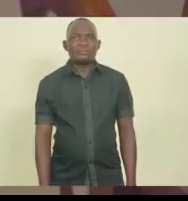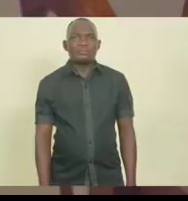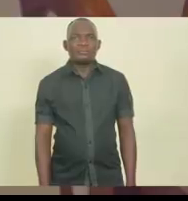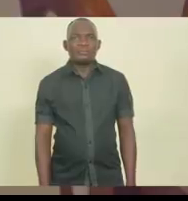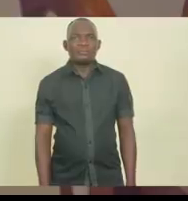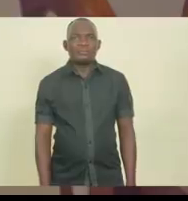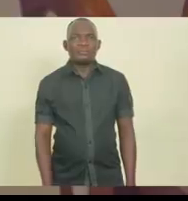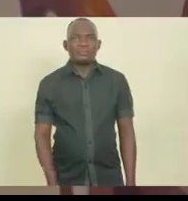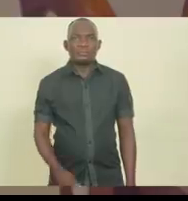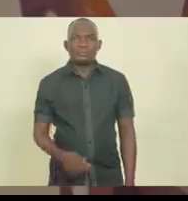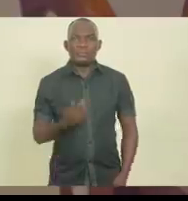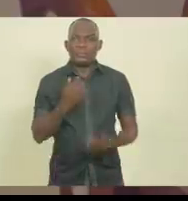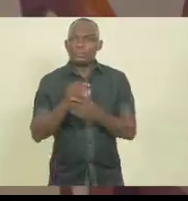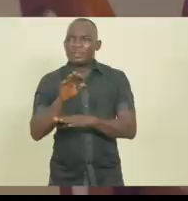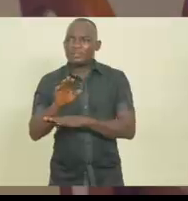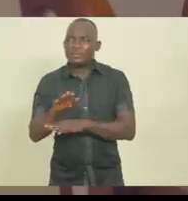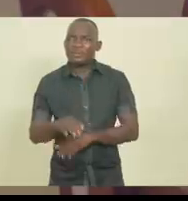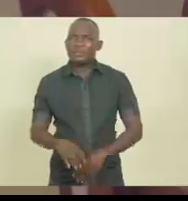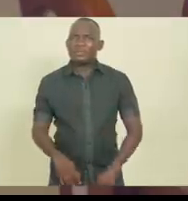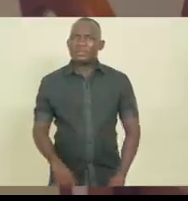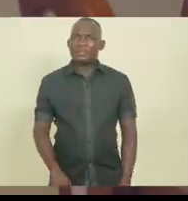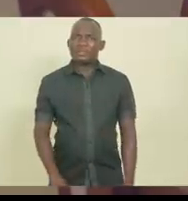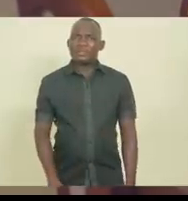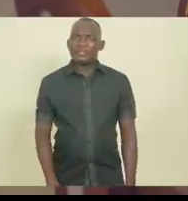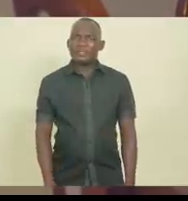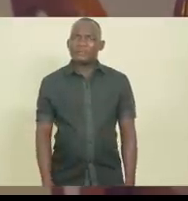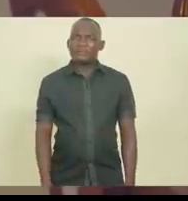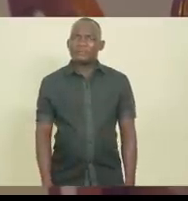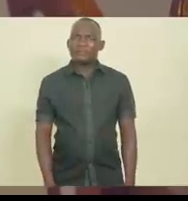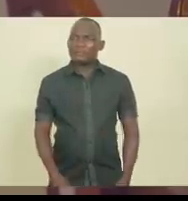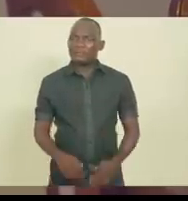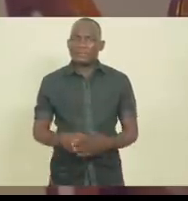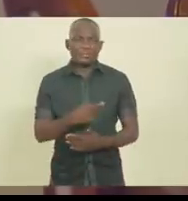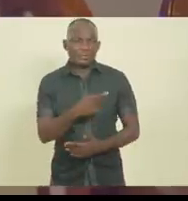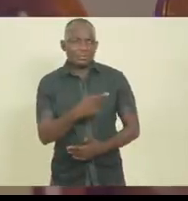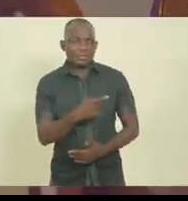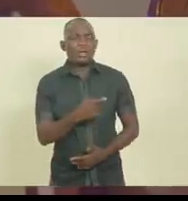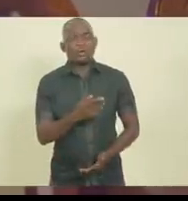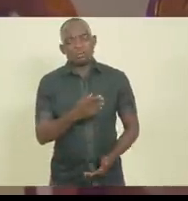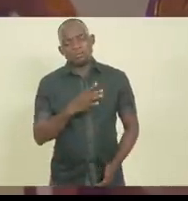Good evening. Good evening. How are you? I'm